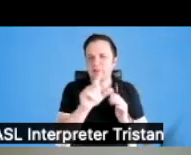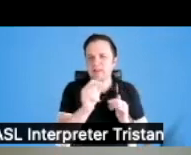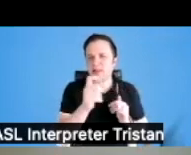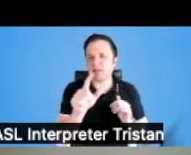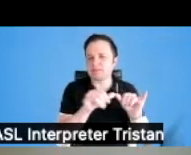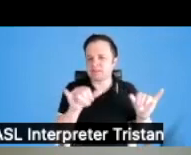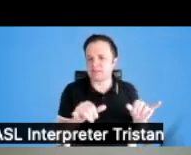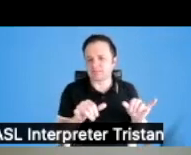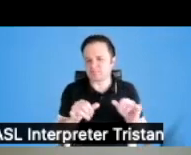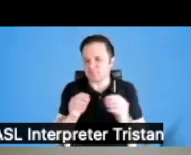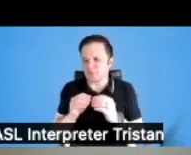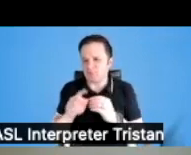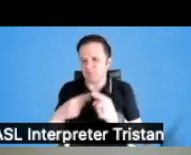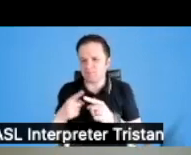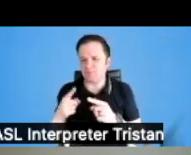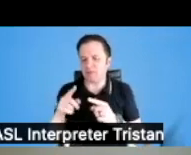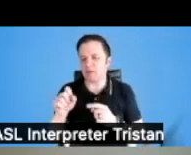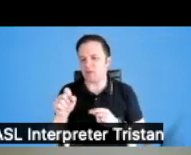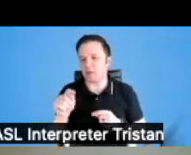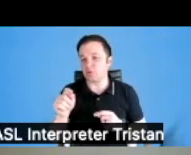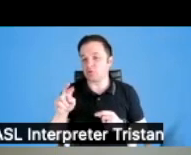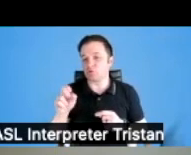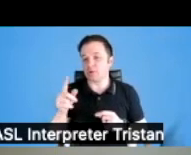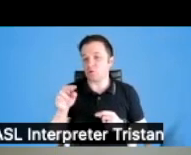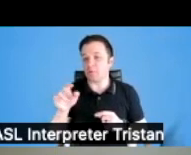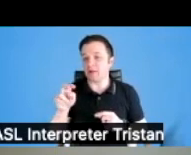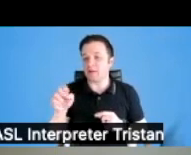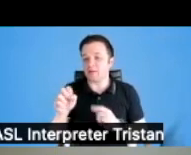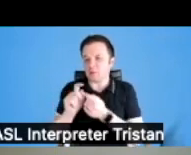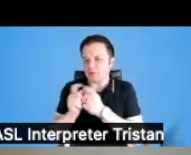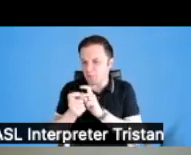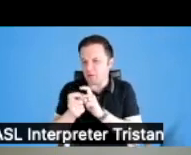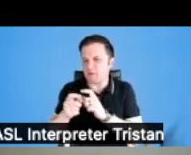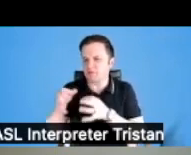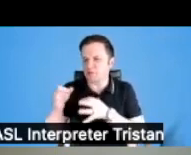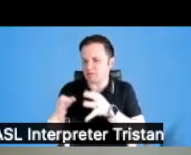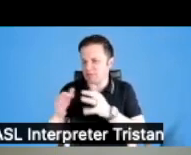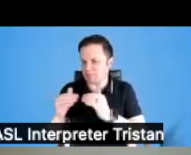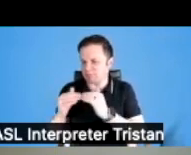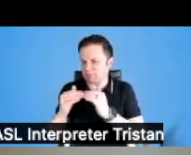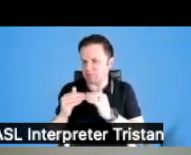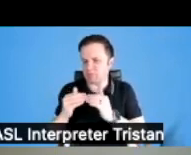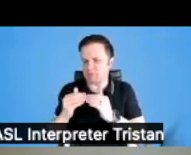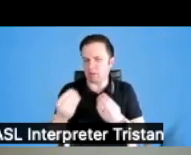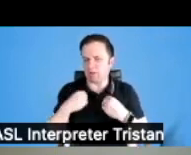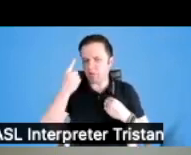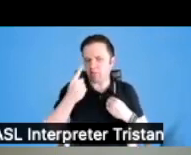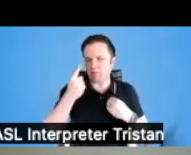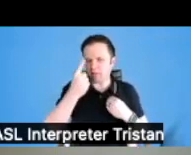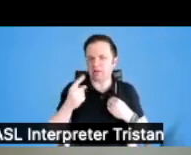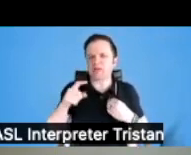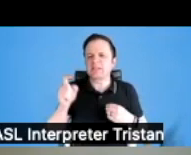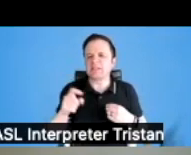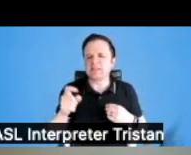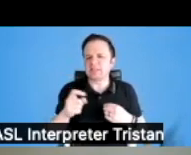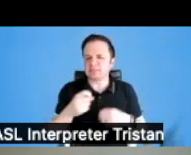restorative justice and transformative justice, got us thinking about what was needed to really do